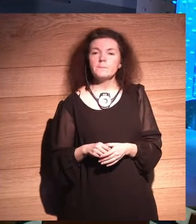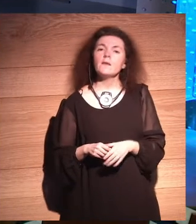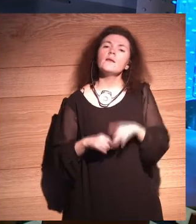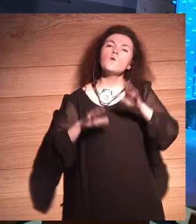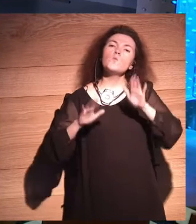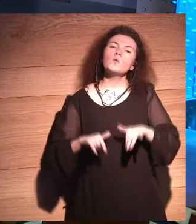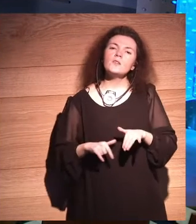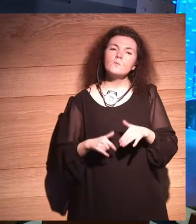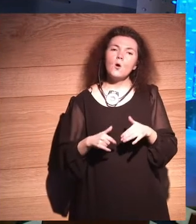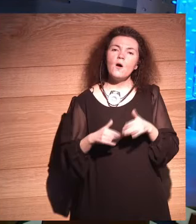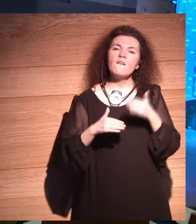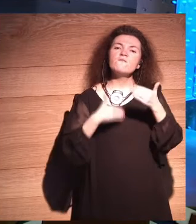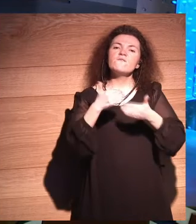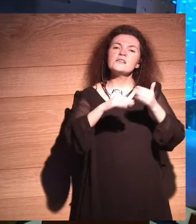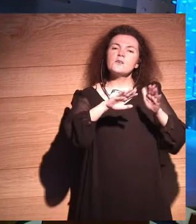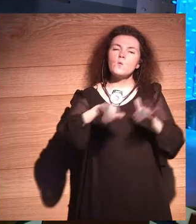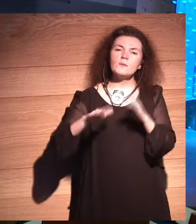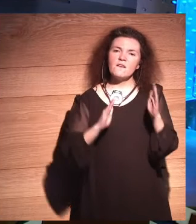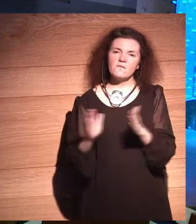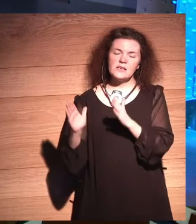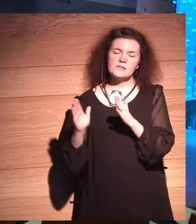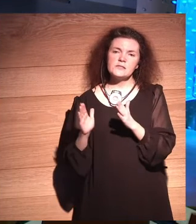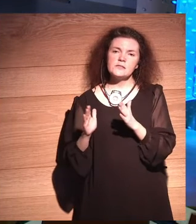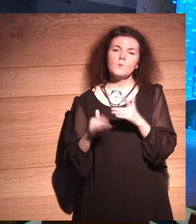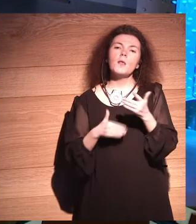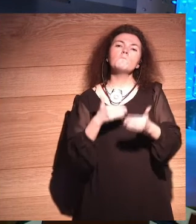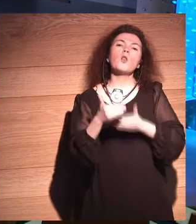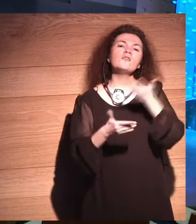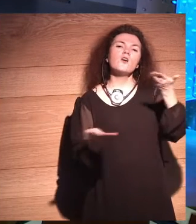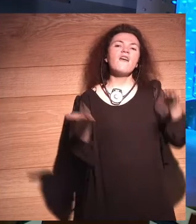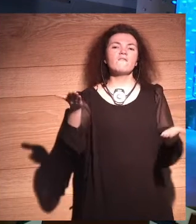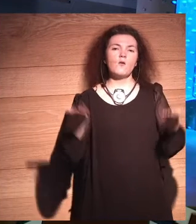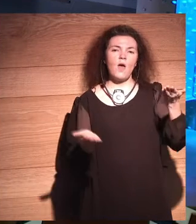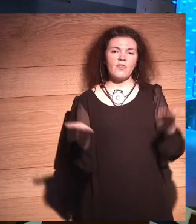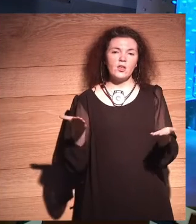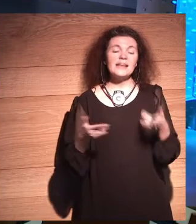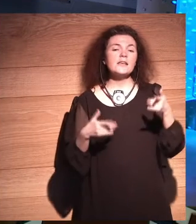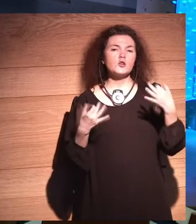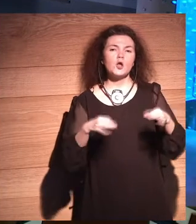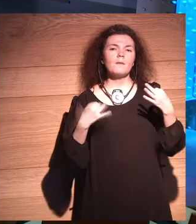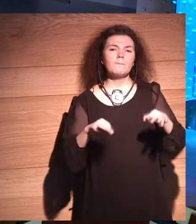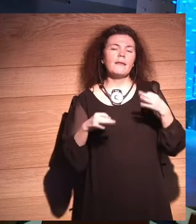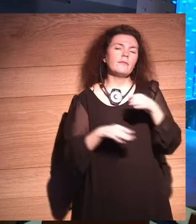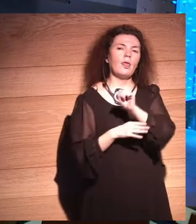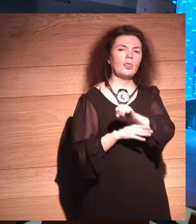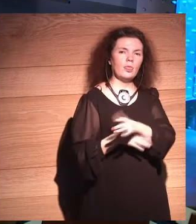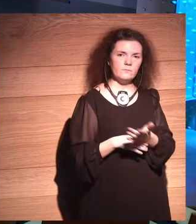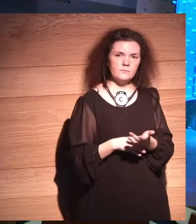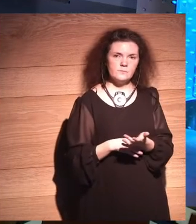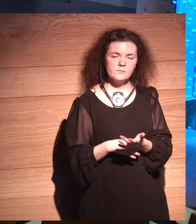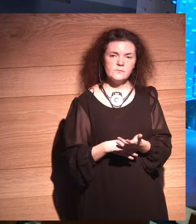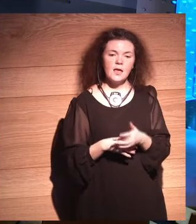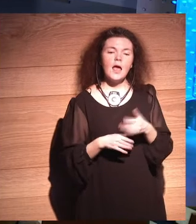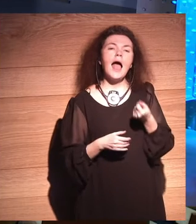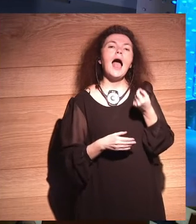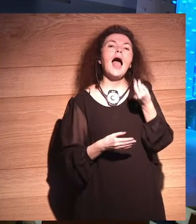gets neglected is the process of evaluation. We tend to pass laws, and then we never look back. Did